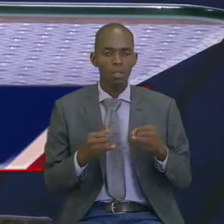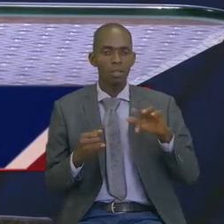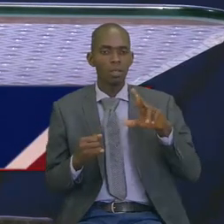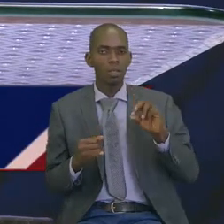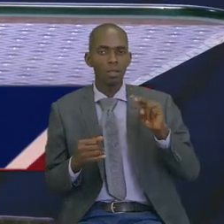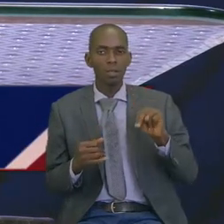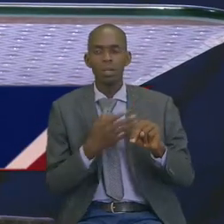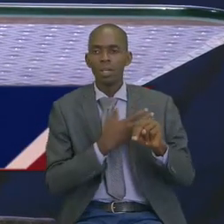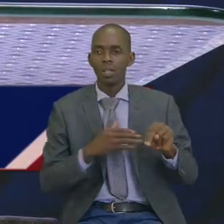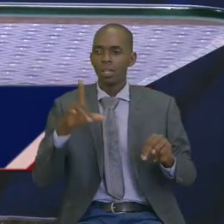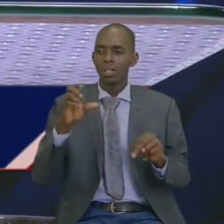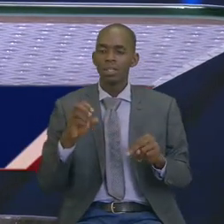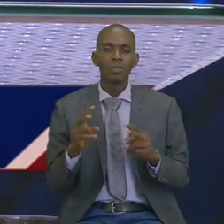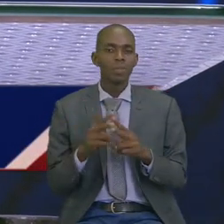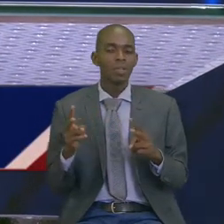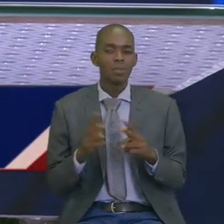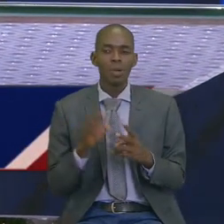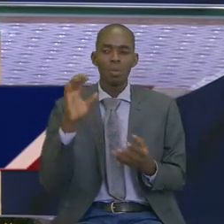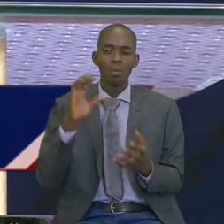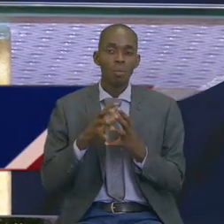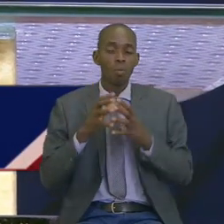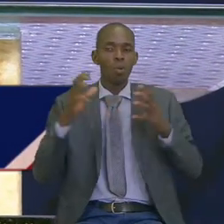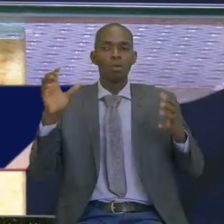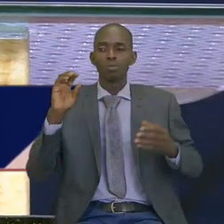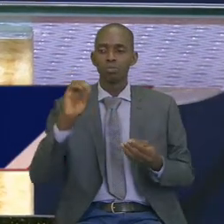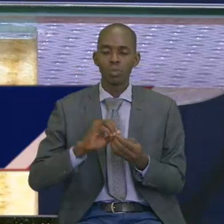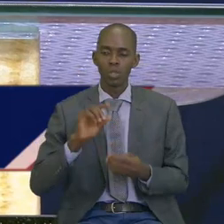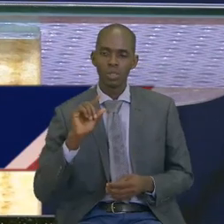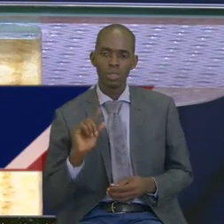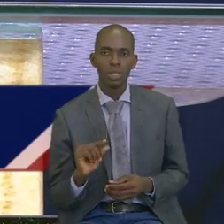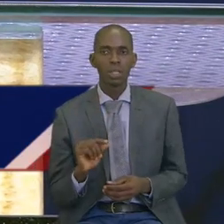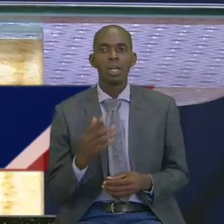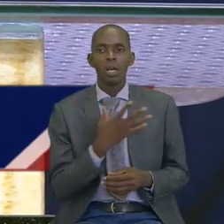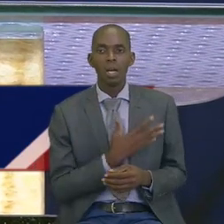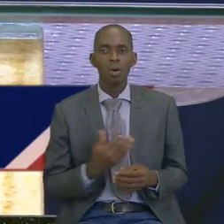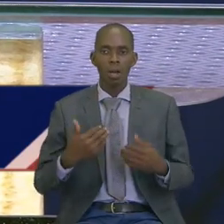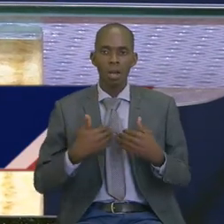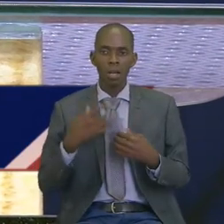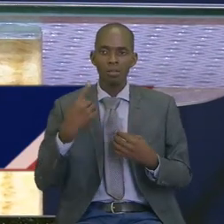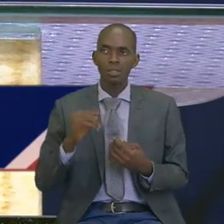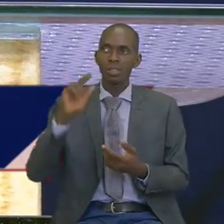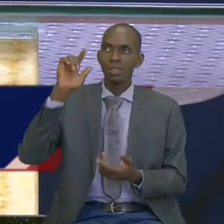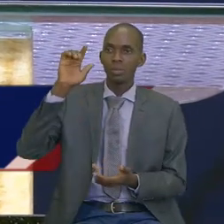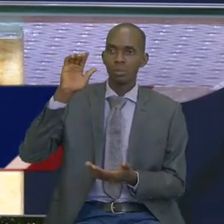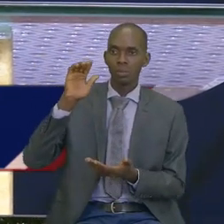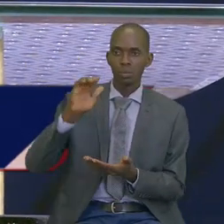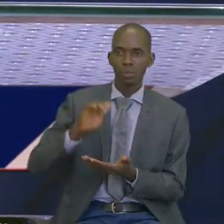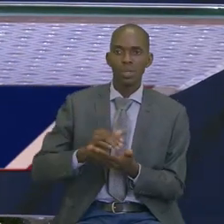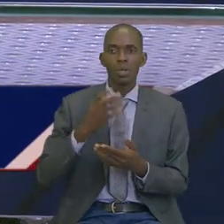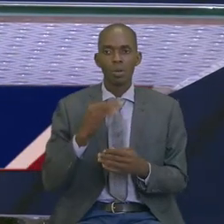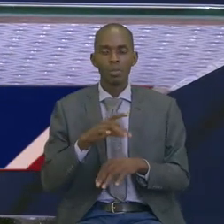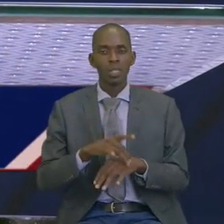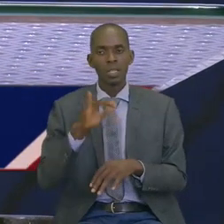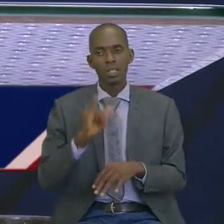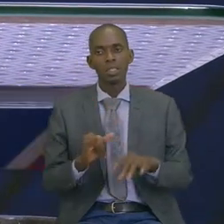much inferior. And so we have the predicted deterioration of all earthly despots. Number three,